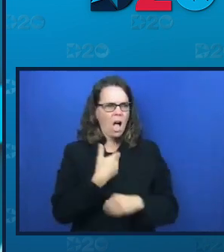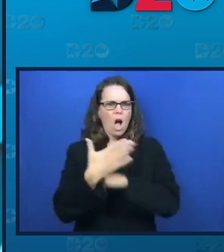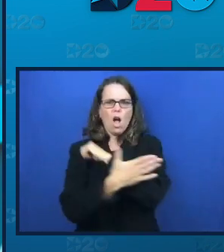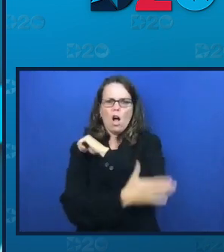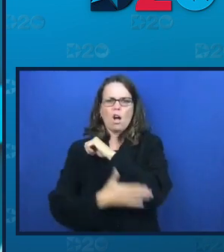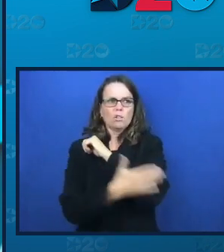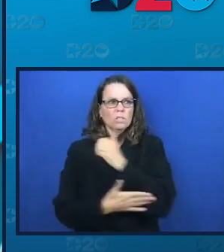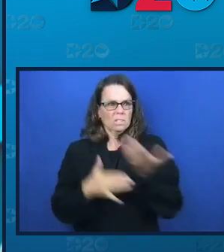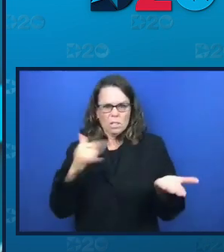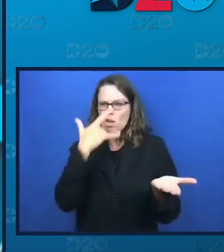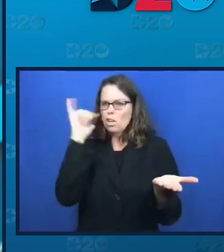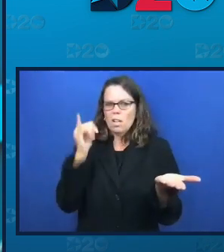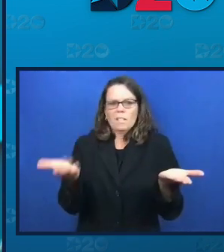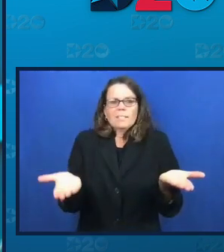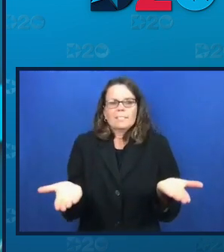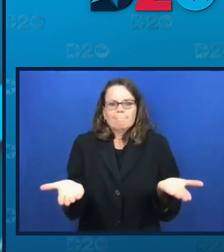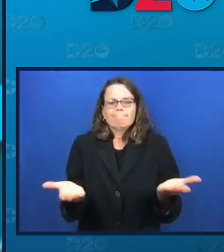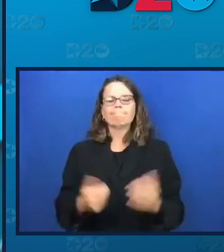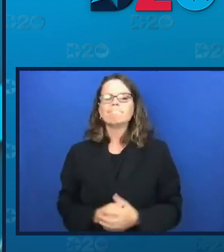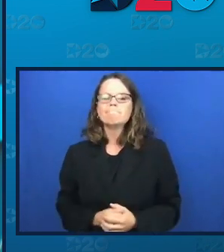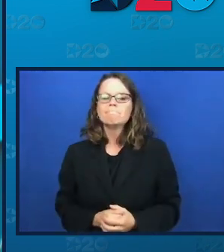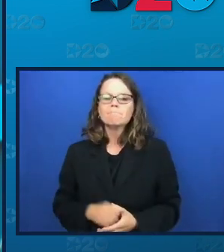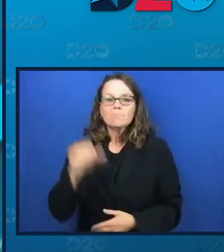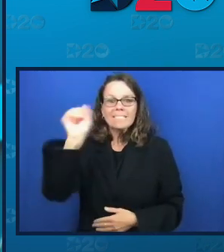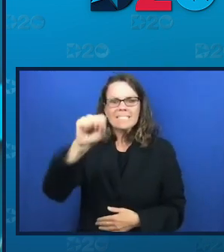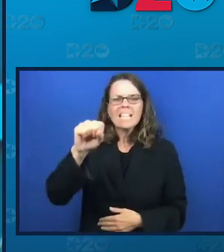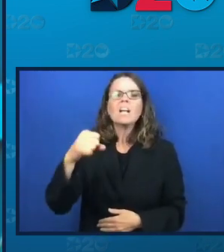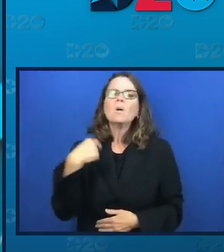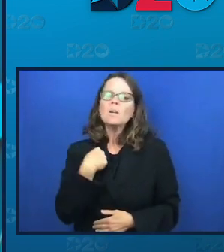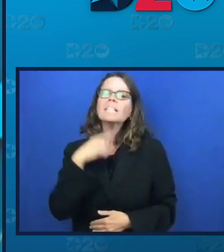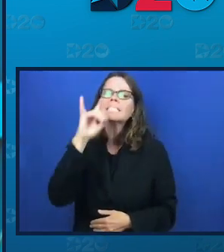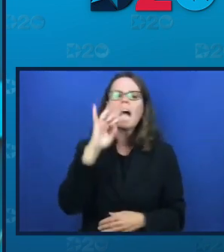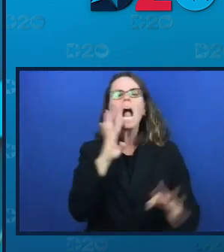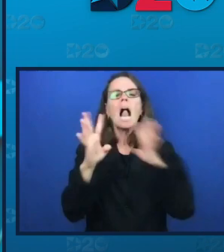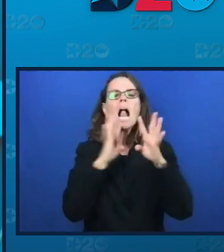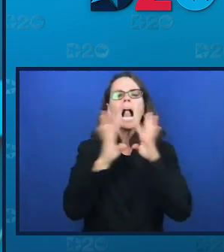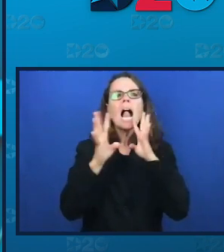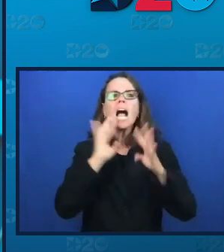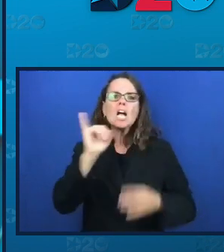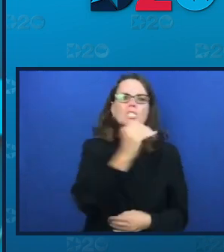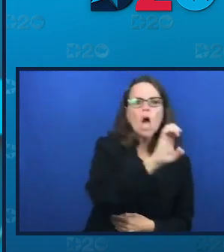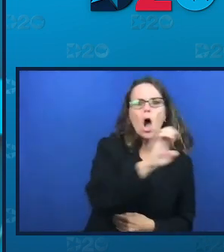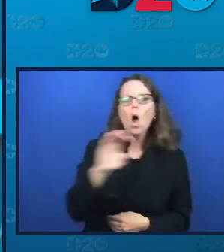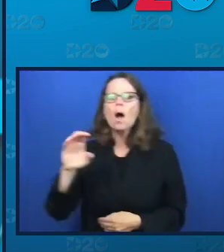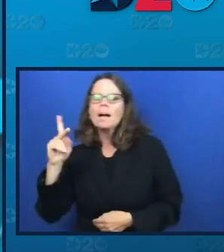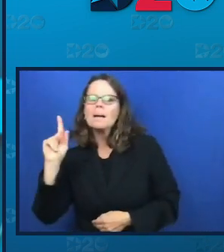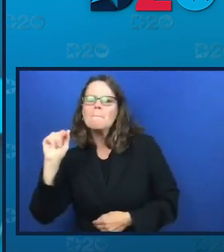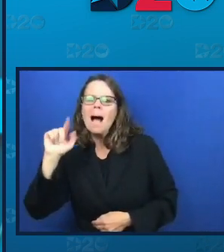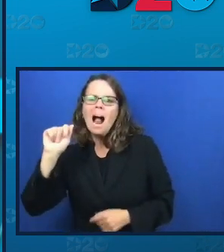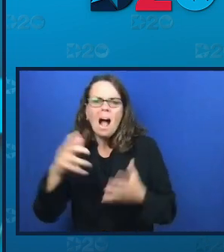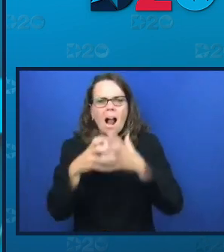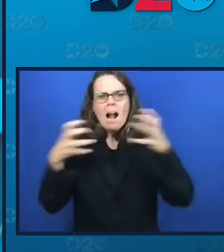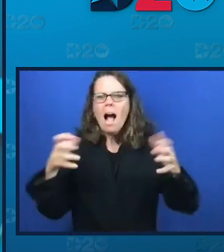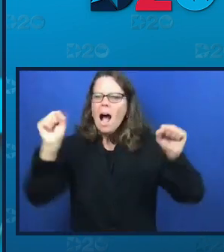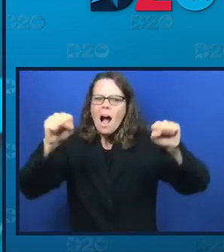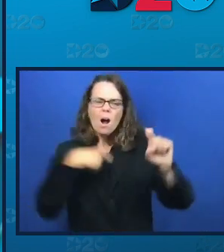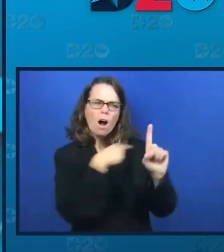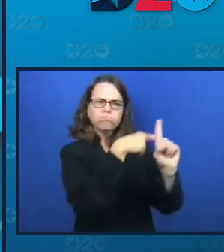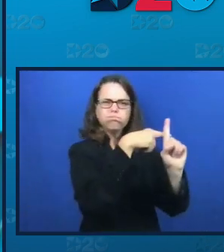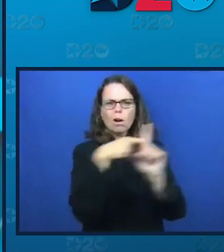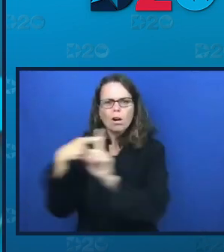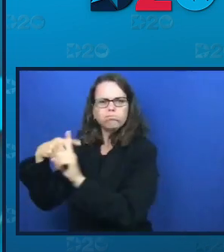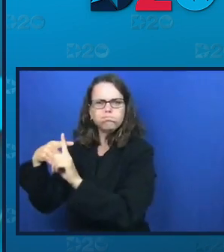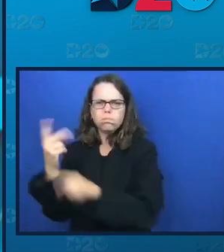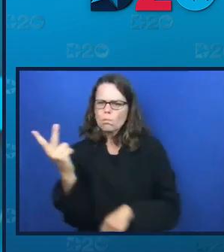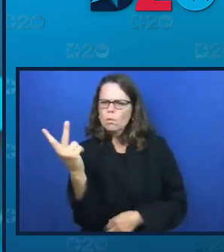next president and vice president, Joe Biden and Kamala Harris. We've talked about how they'll tackle the challenges we face and lead our country to